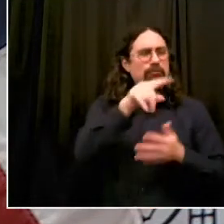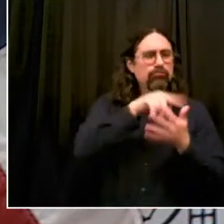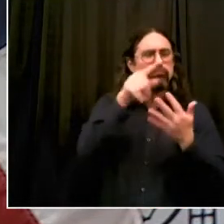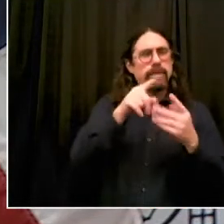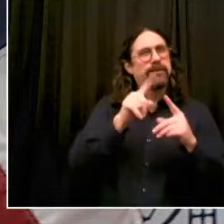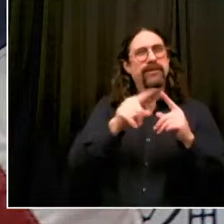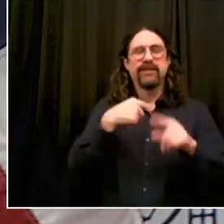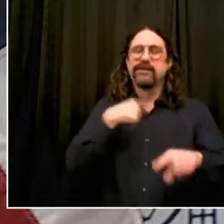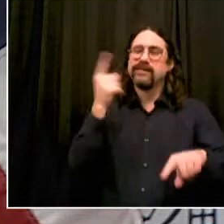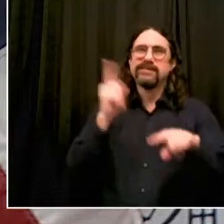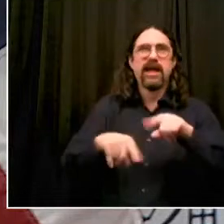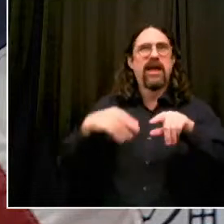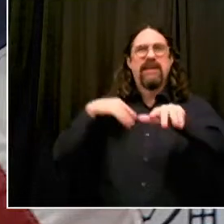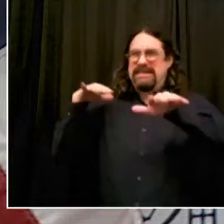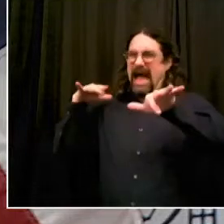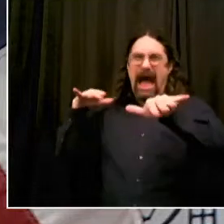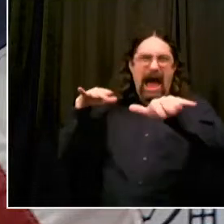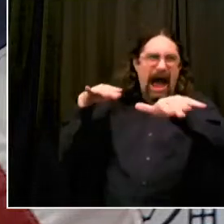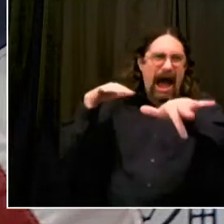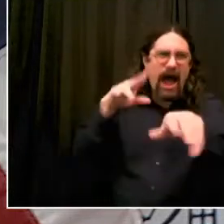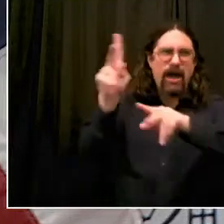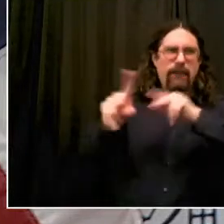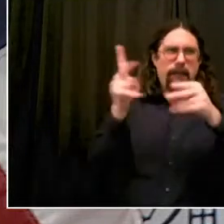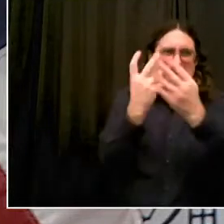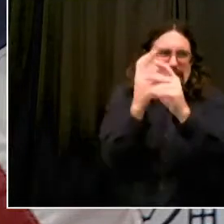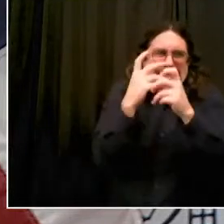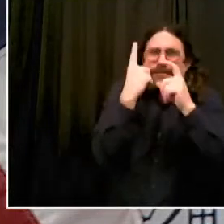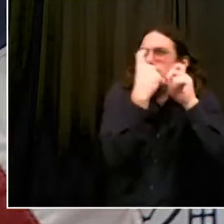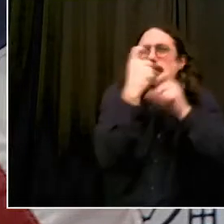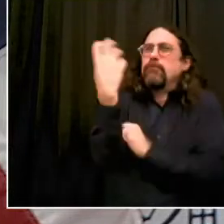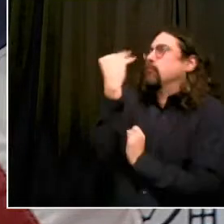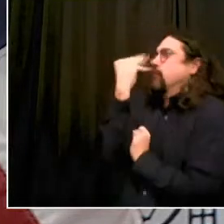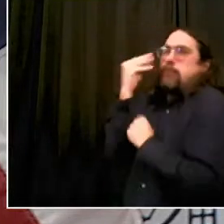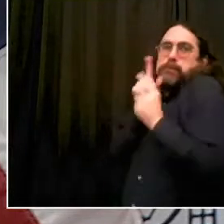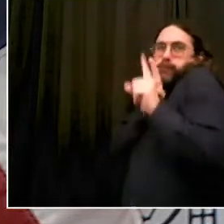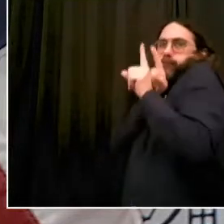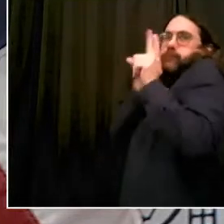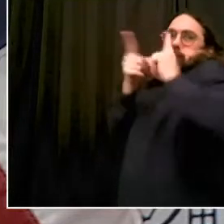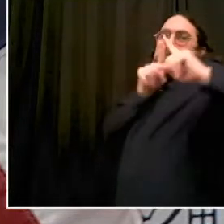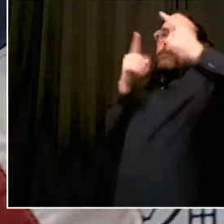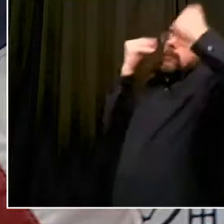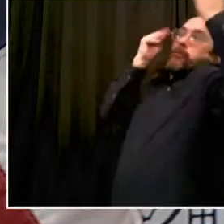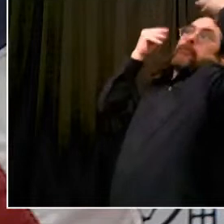get back there to celebrate the tree the right way. But this year is less is more.